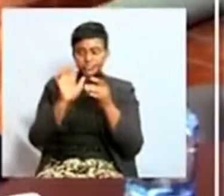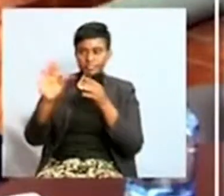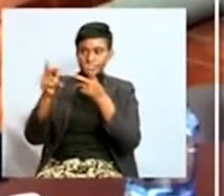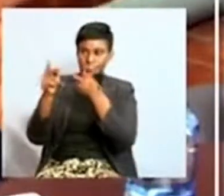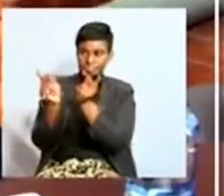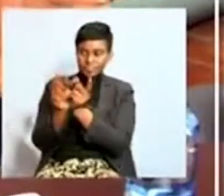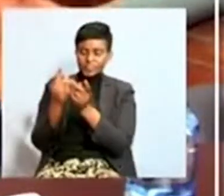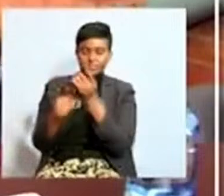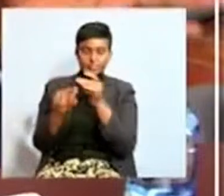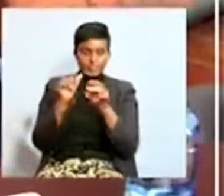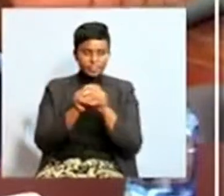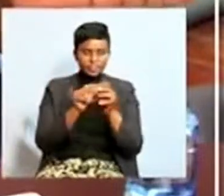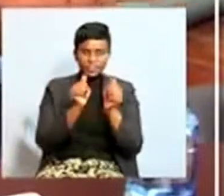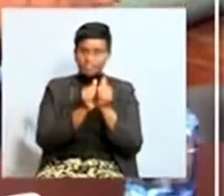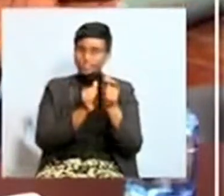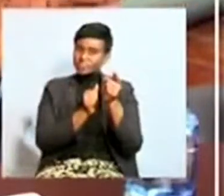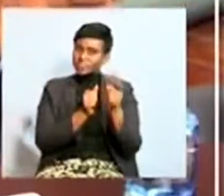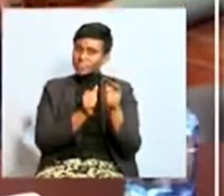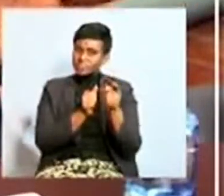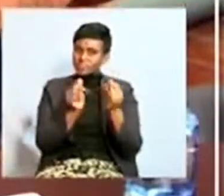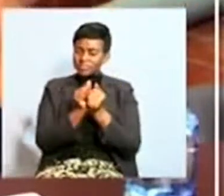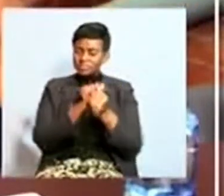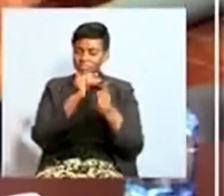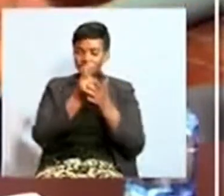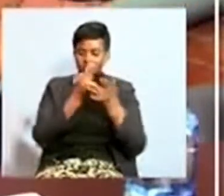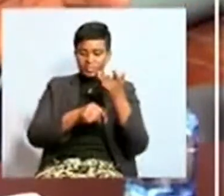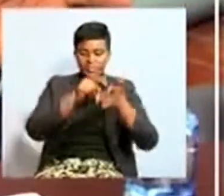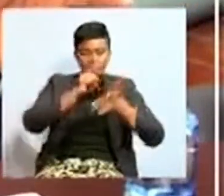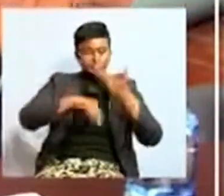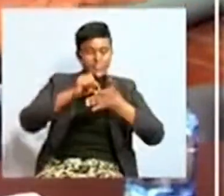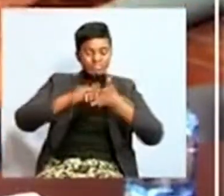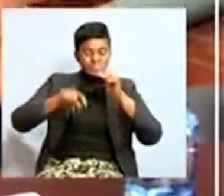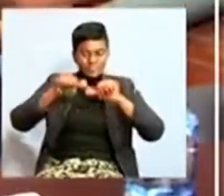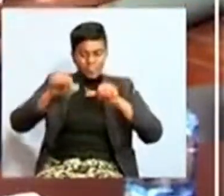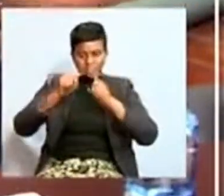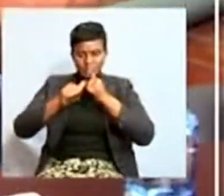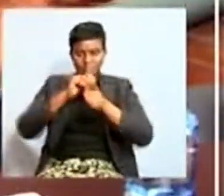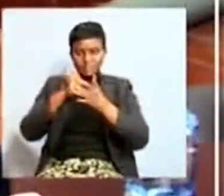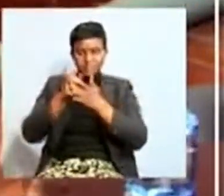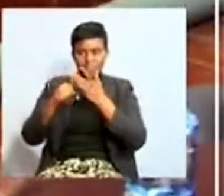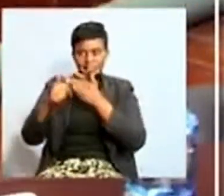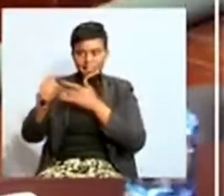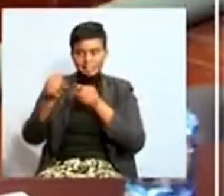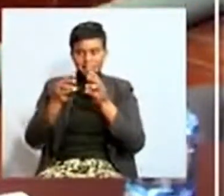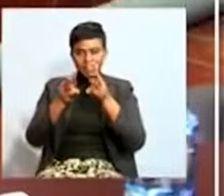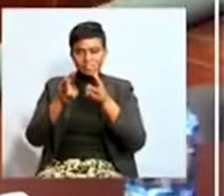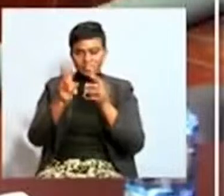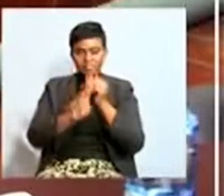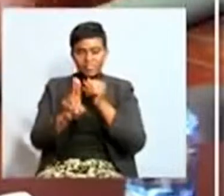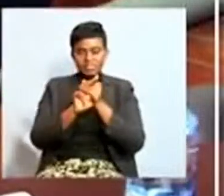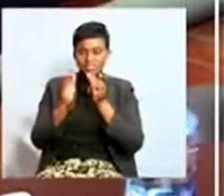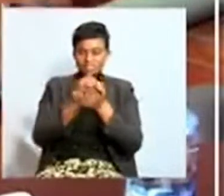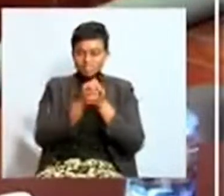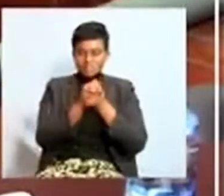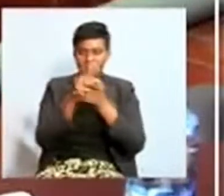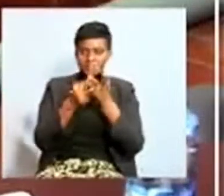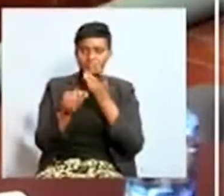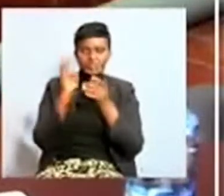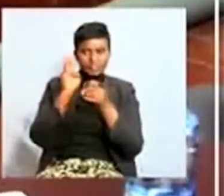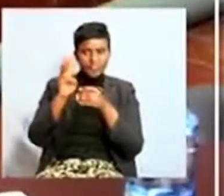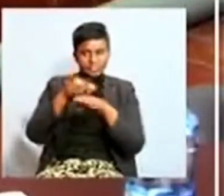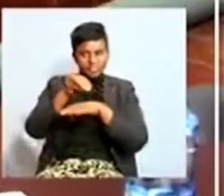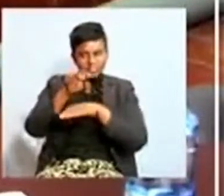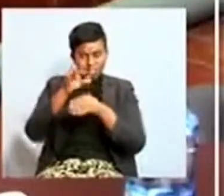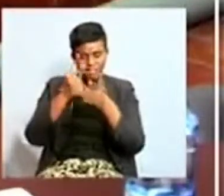position in regards with the cost analysis? Which way are you going as a corporation? What would be your